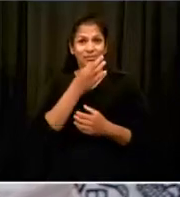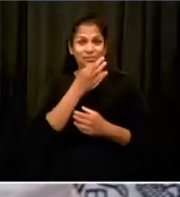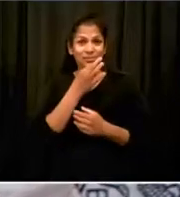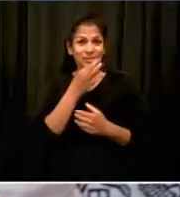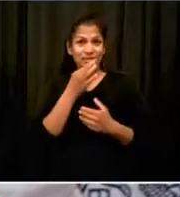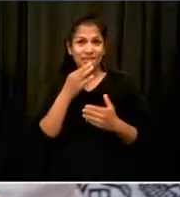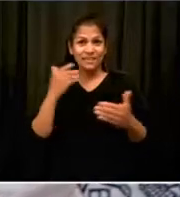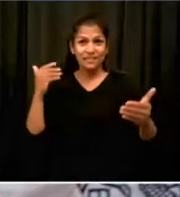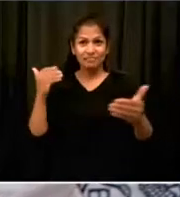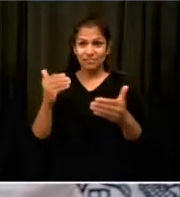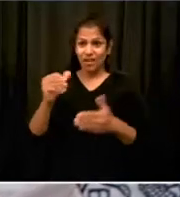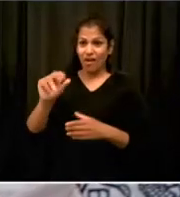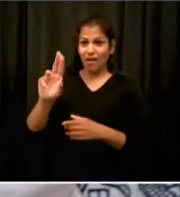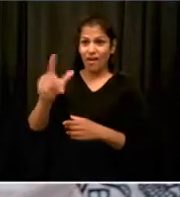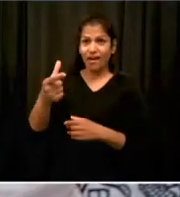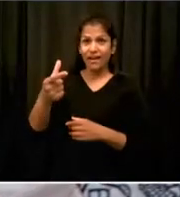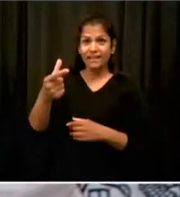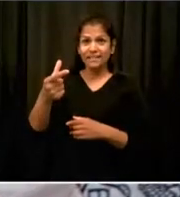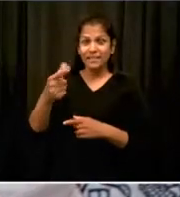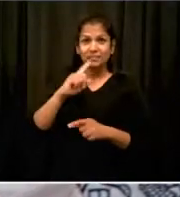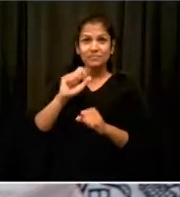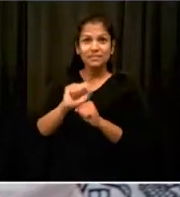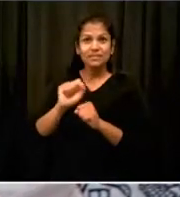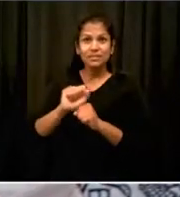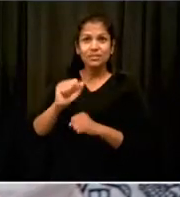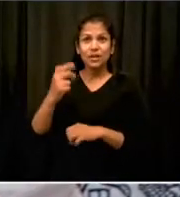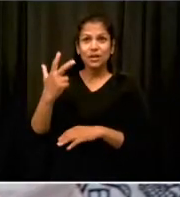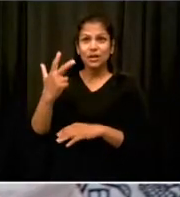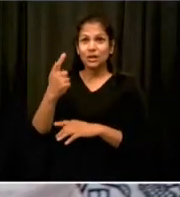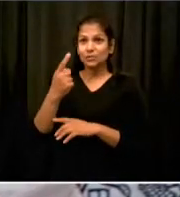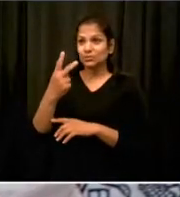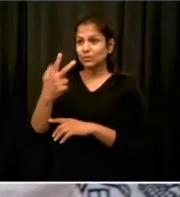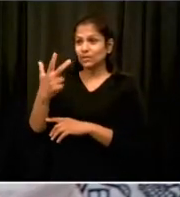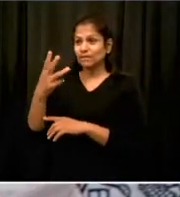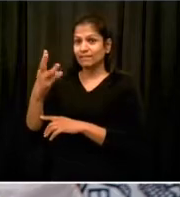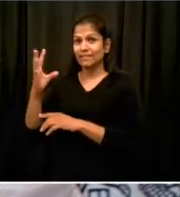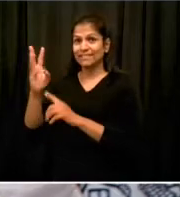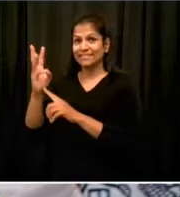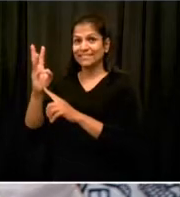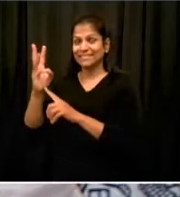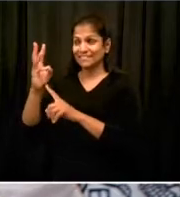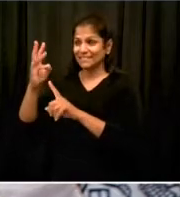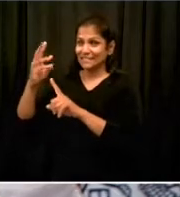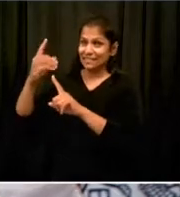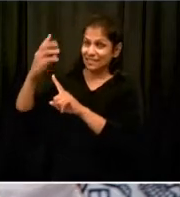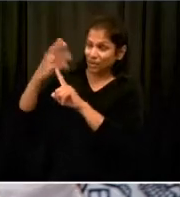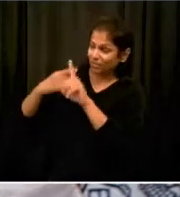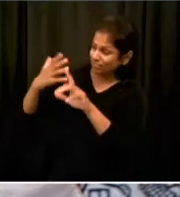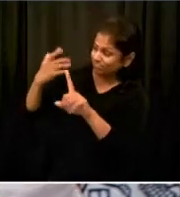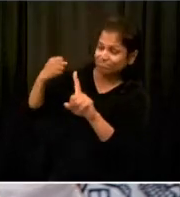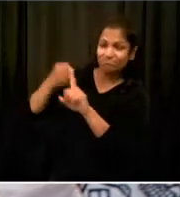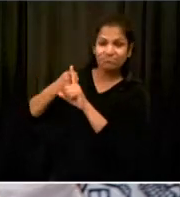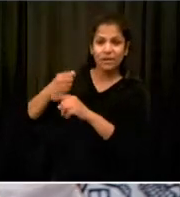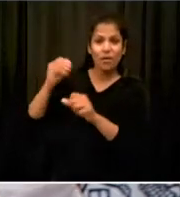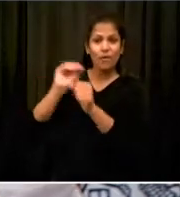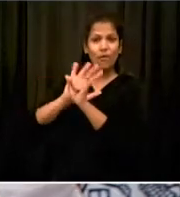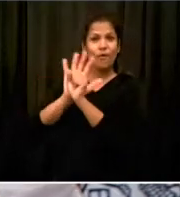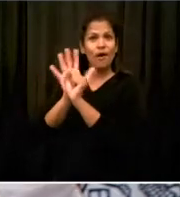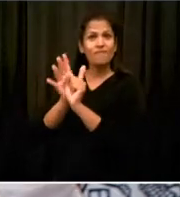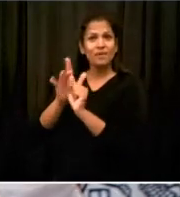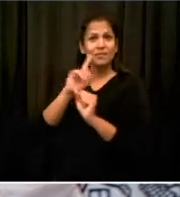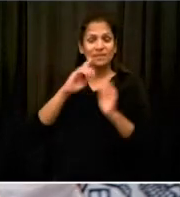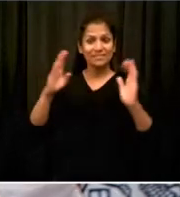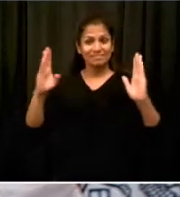With this extraordinary challenge of the pandemic, all the pain, the suffering, the challenges, the